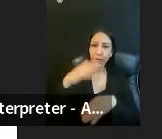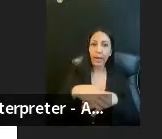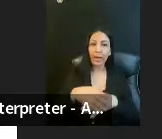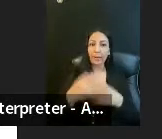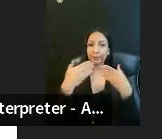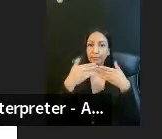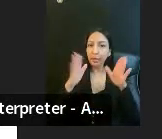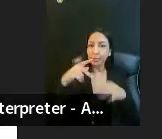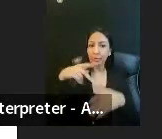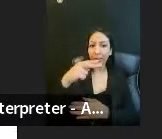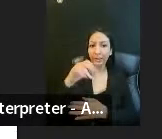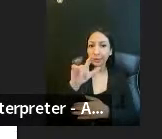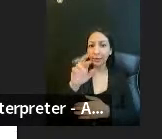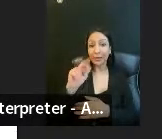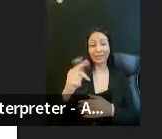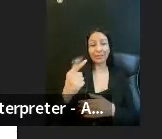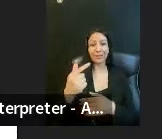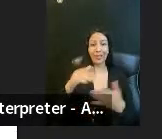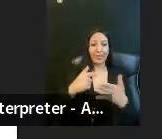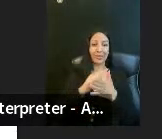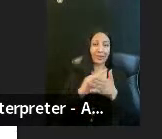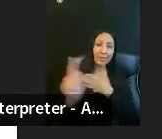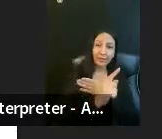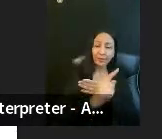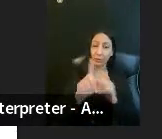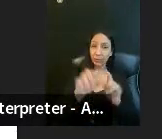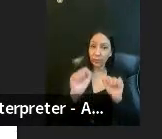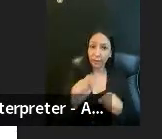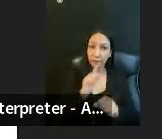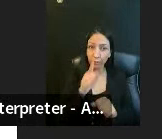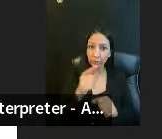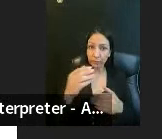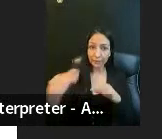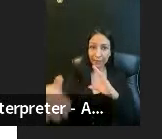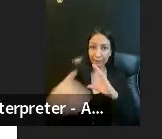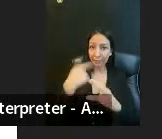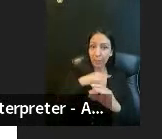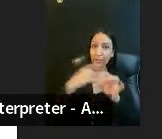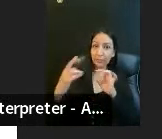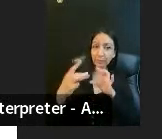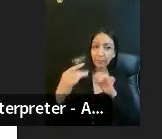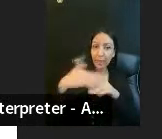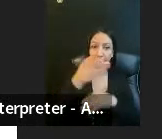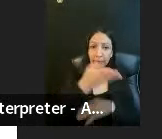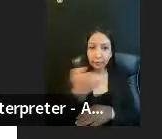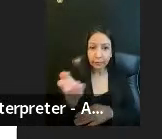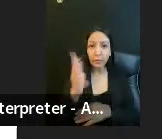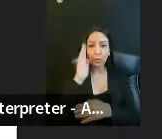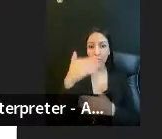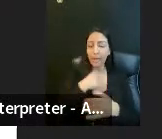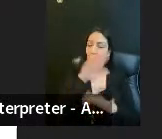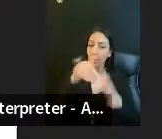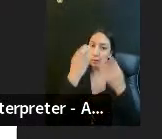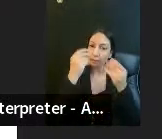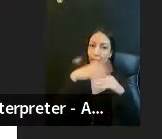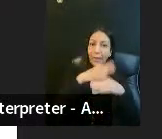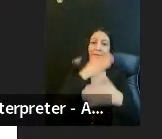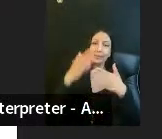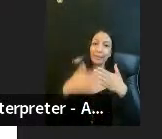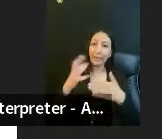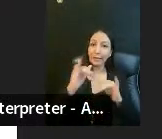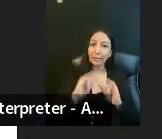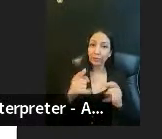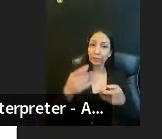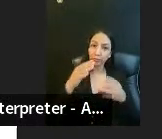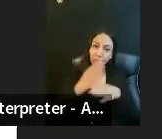hearing later next week. And then, of course, you can also email us feedback at this email. We'll have all this info at the end, and also share